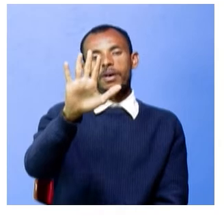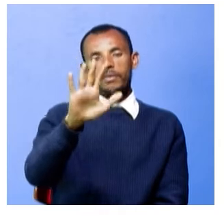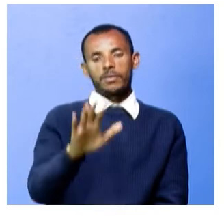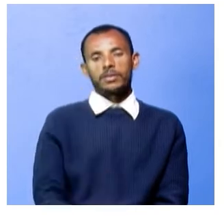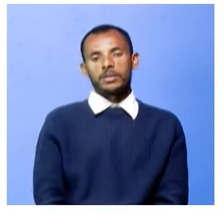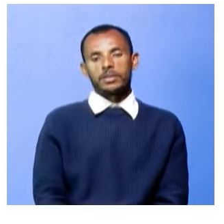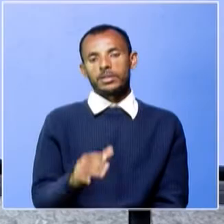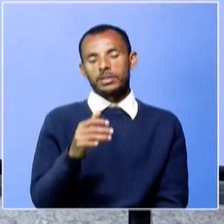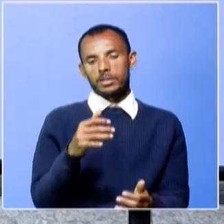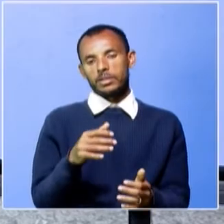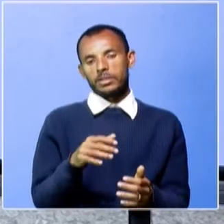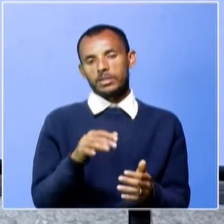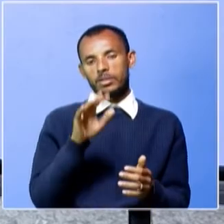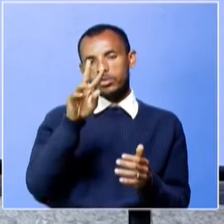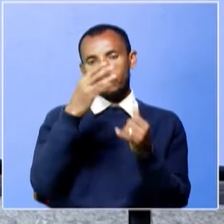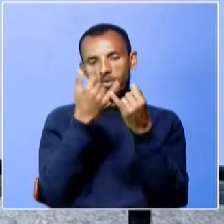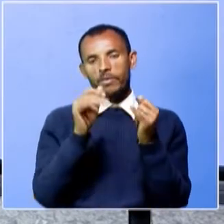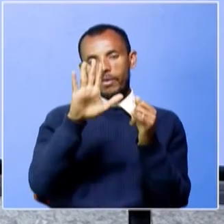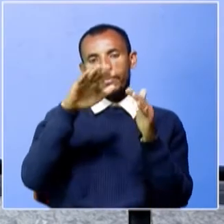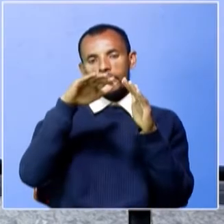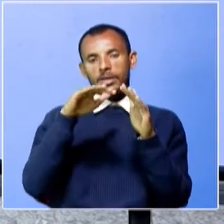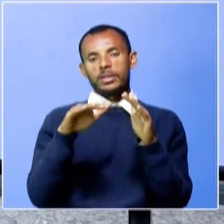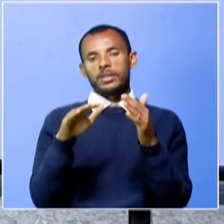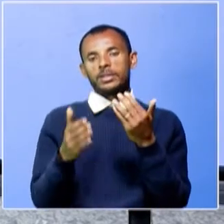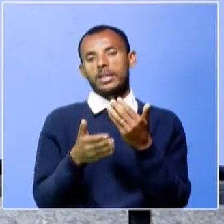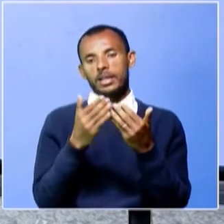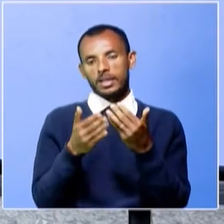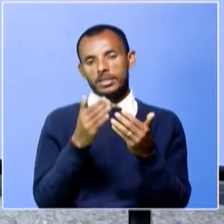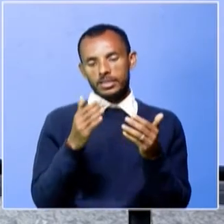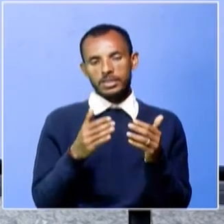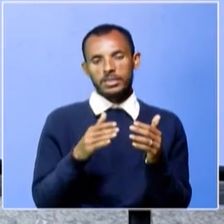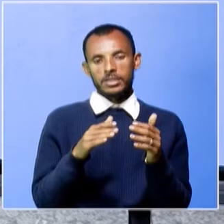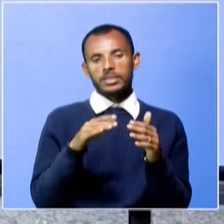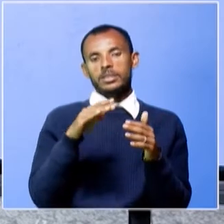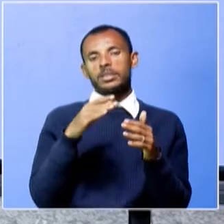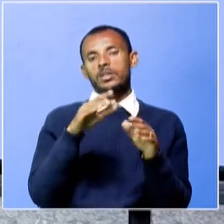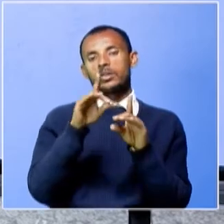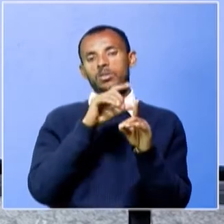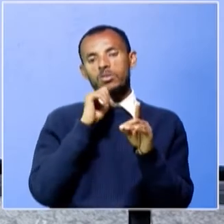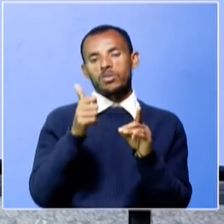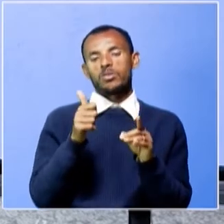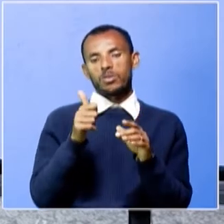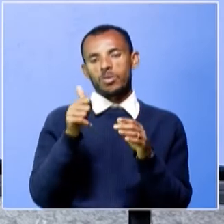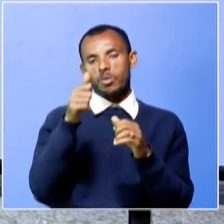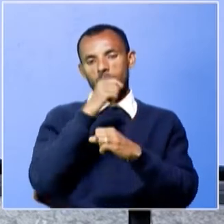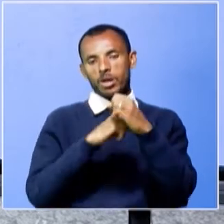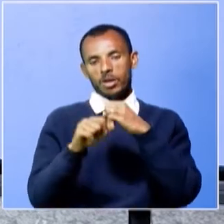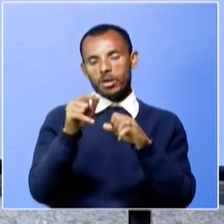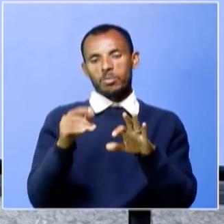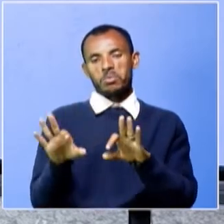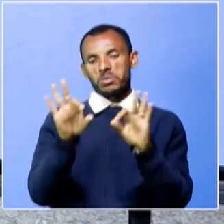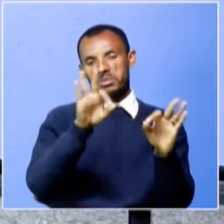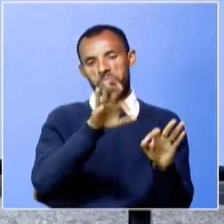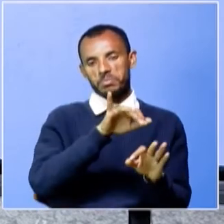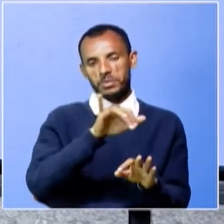becomes 2 over 5. 2 over 5 is the least simplified form. Don't worry about the simplification. You can put this thing as it